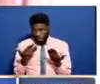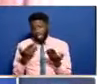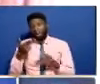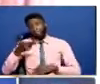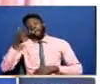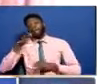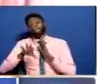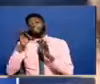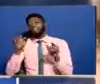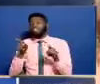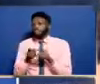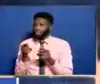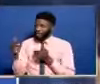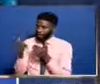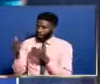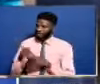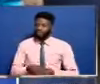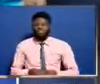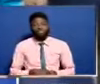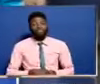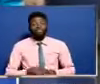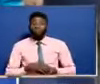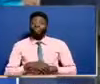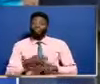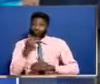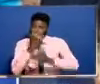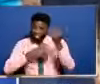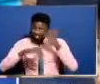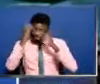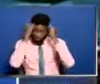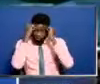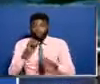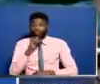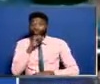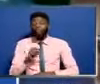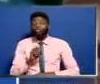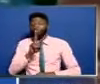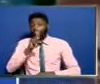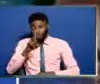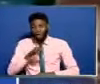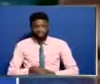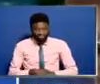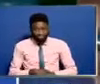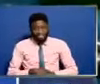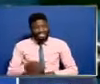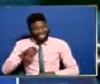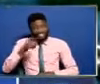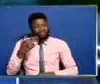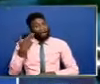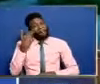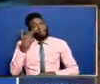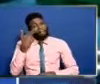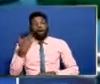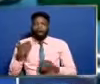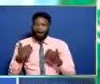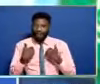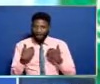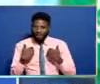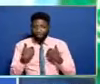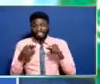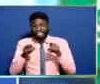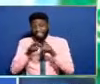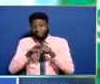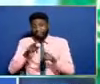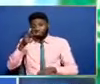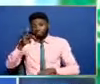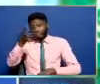The 21-year-old university student is said to have been found with bullet wounds on his forehead and a pistol believed